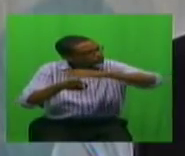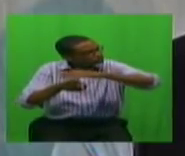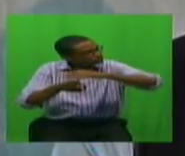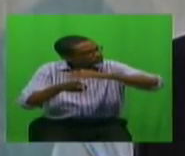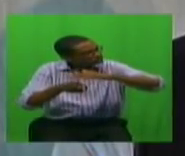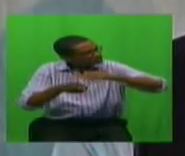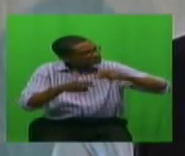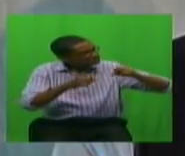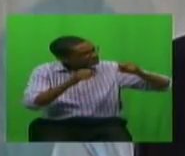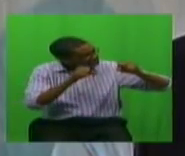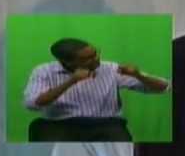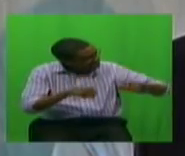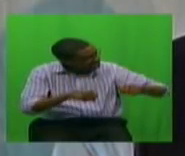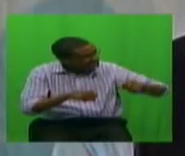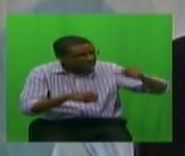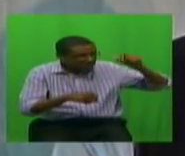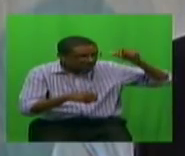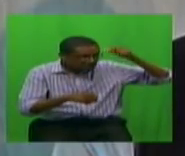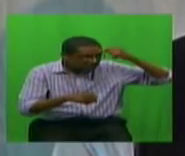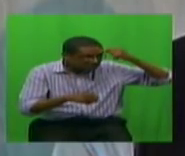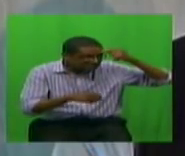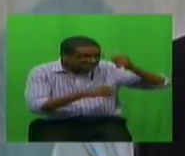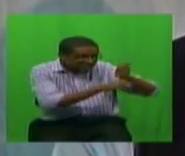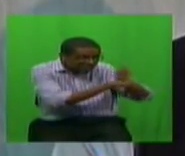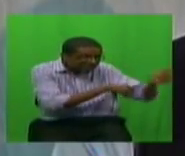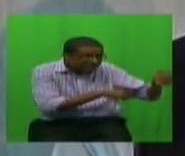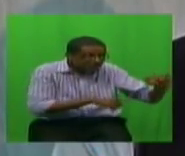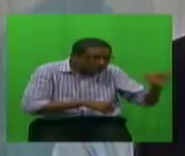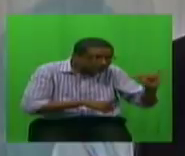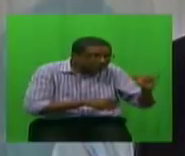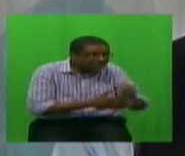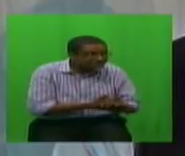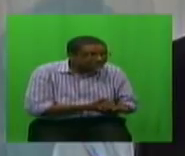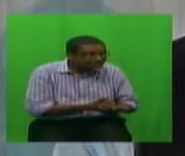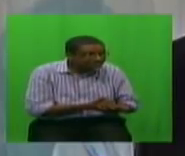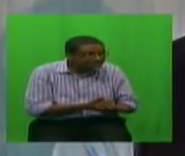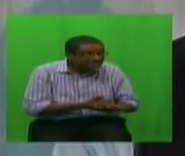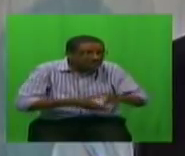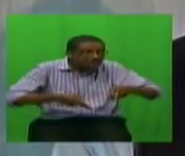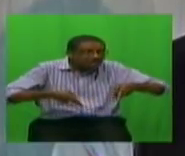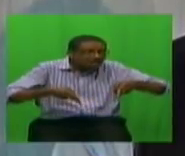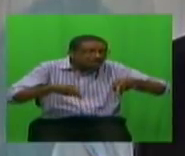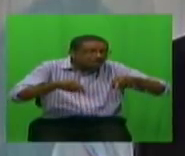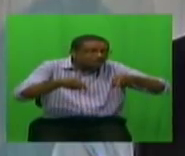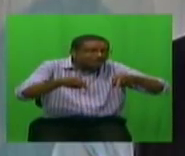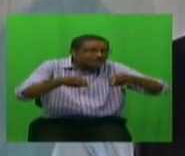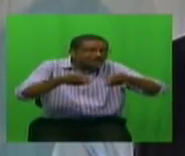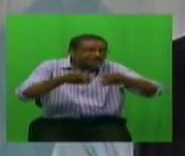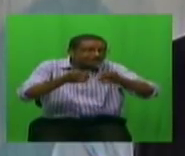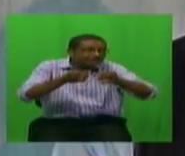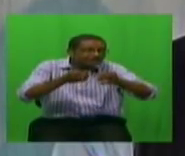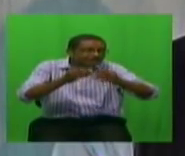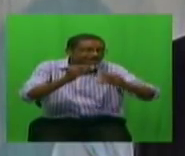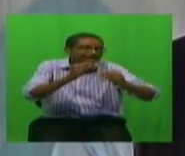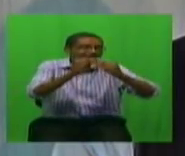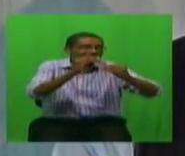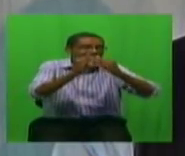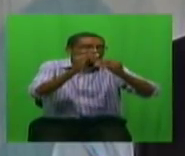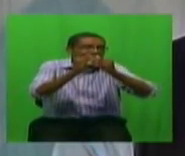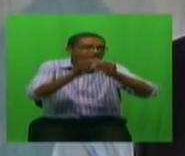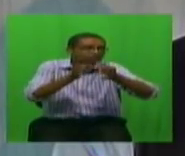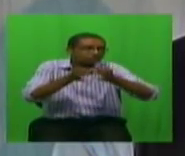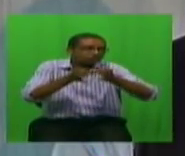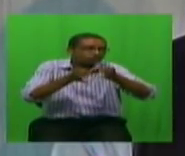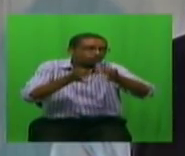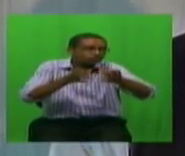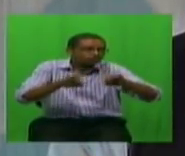be also held liable in this respect, based on highway extensions and so on that have been going on over the last 2 years